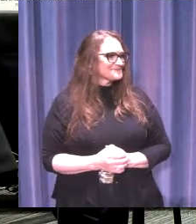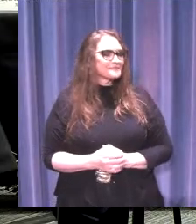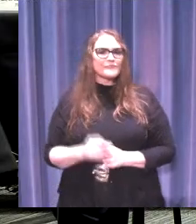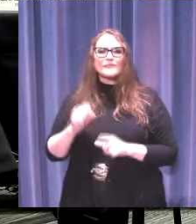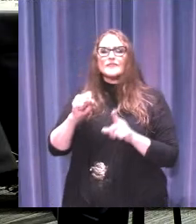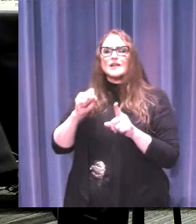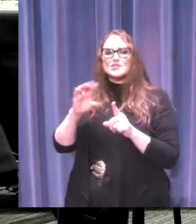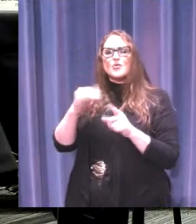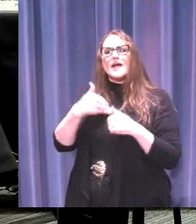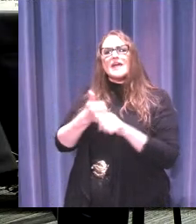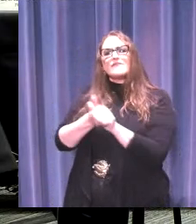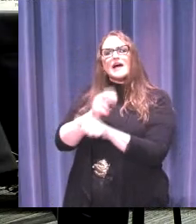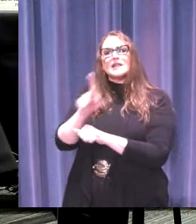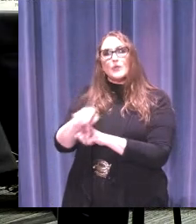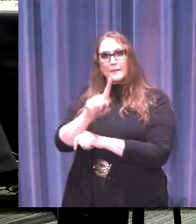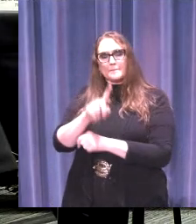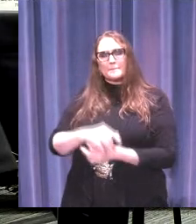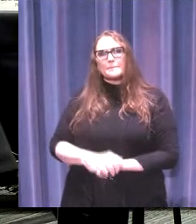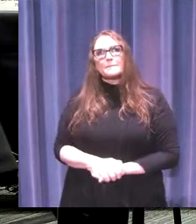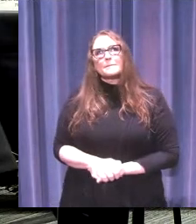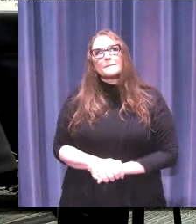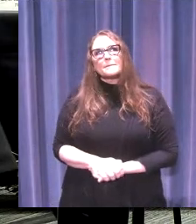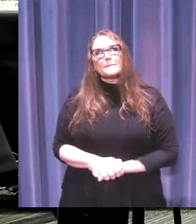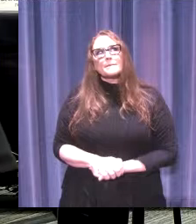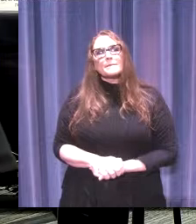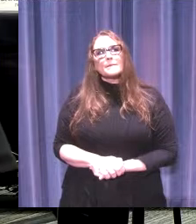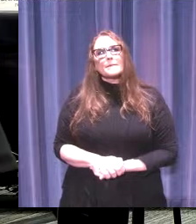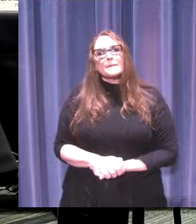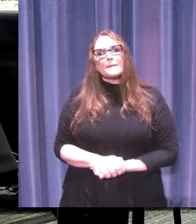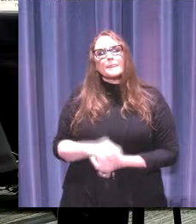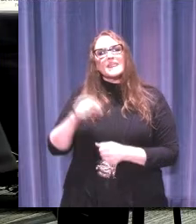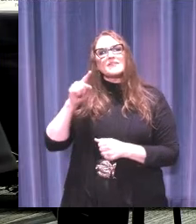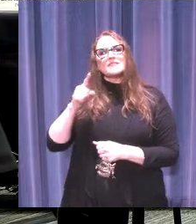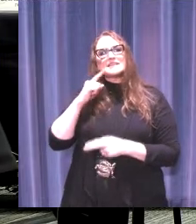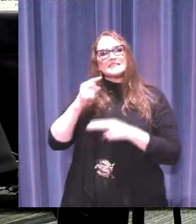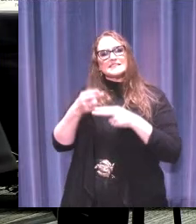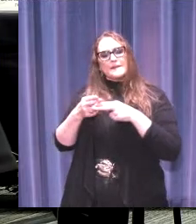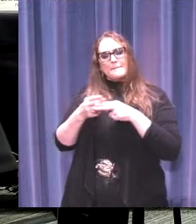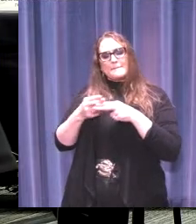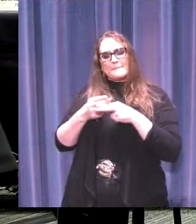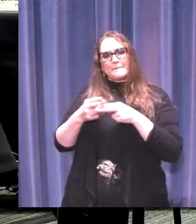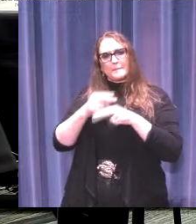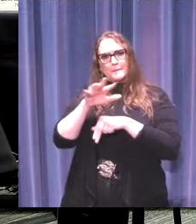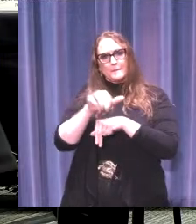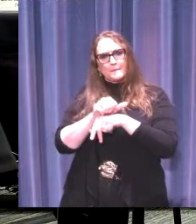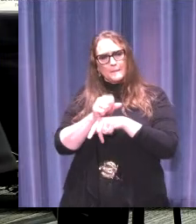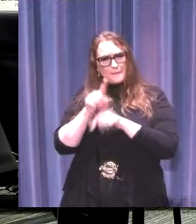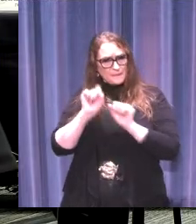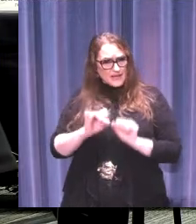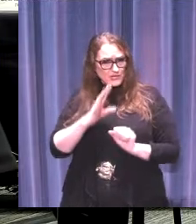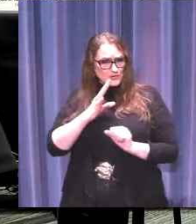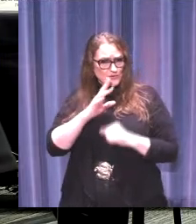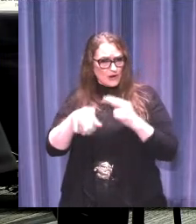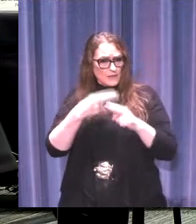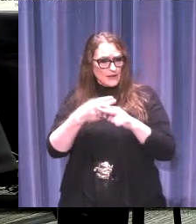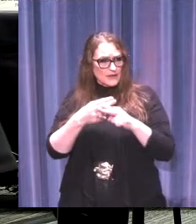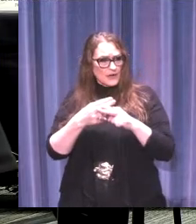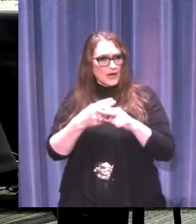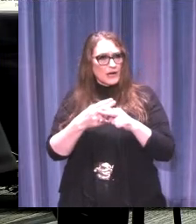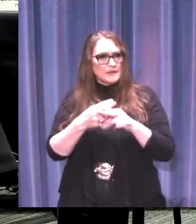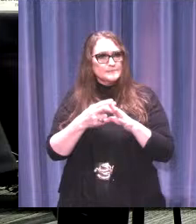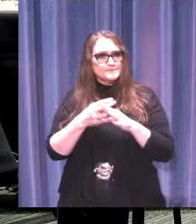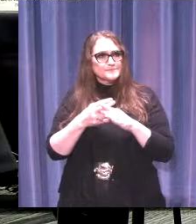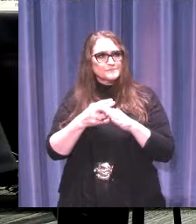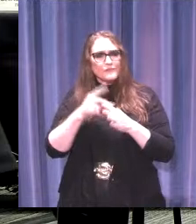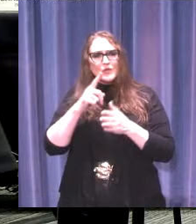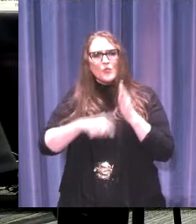So I do have a follow-up. This is an interim assignment. So can you speak to